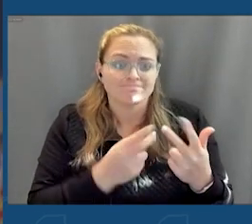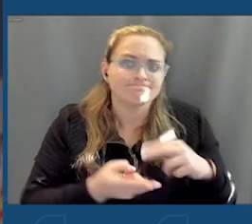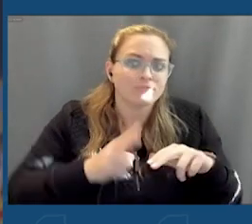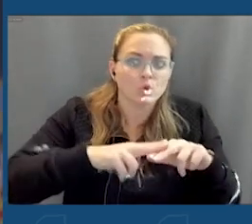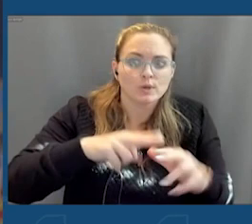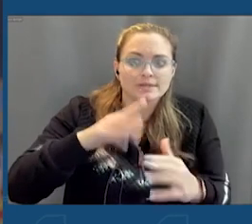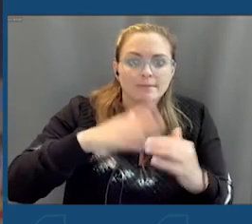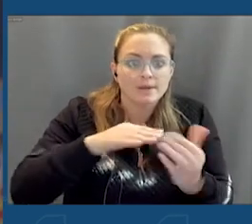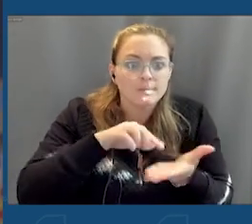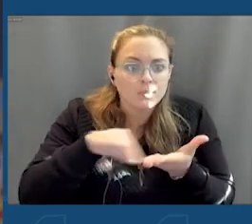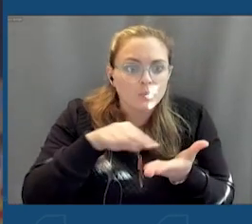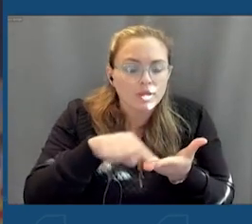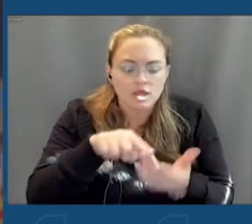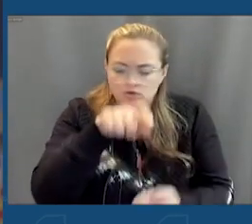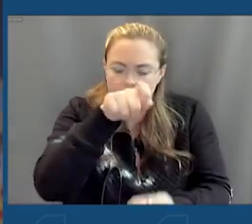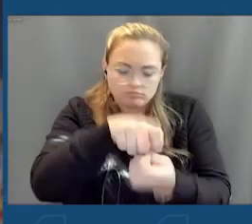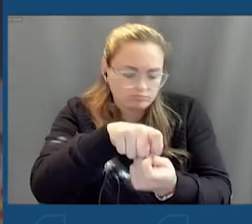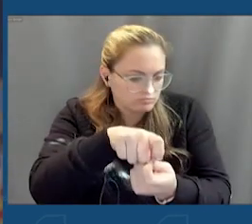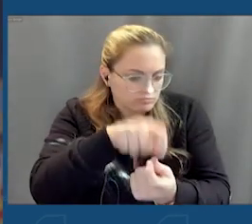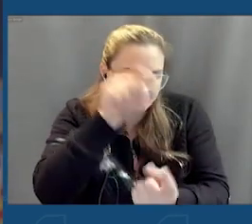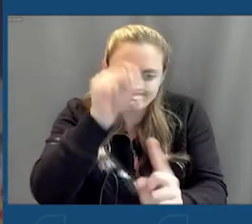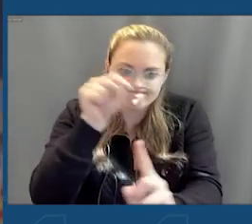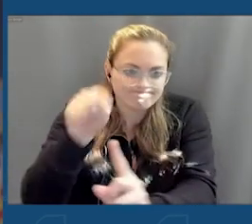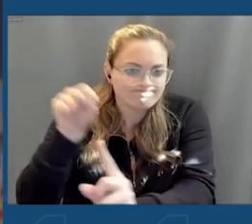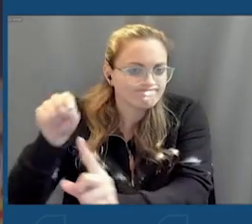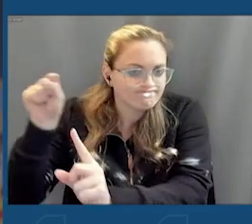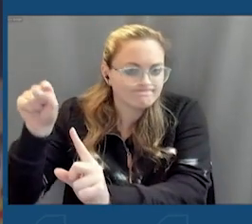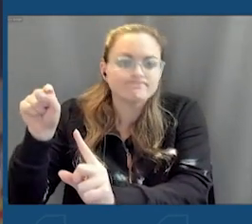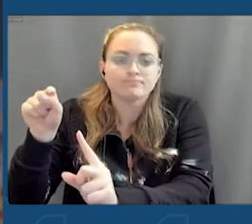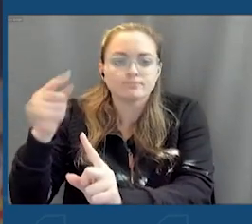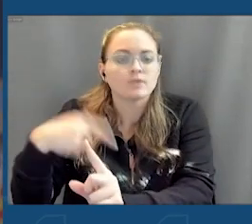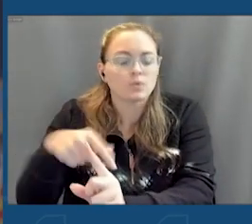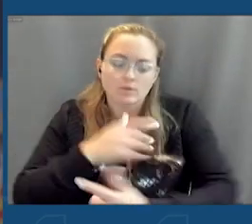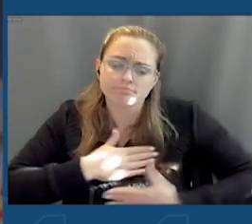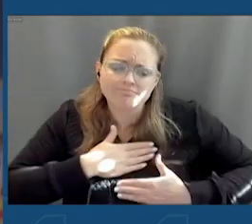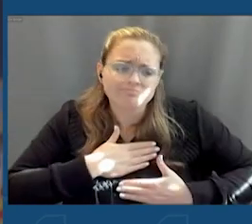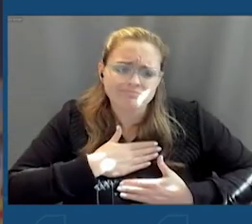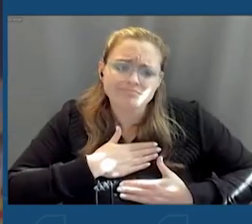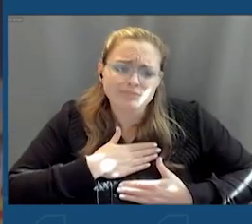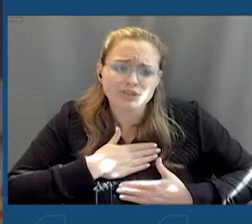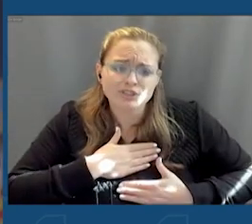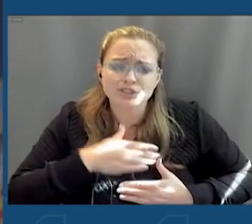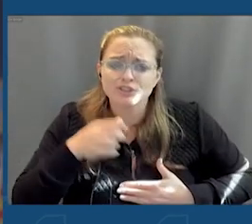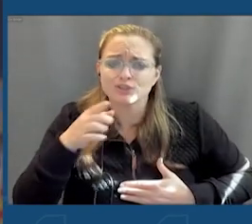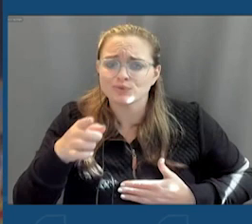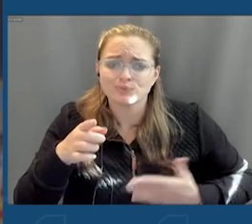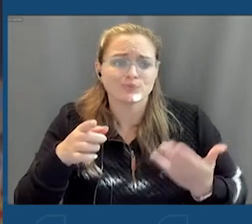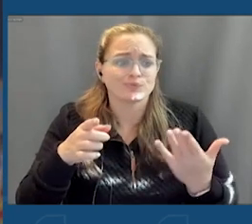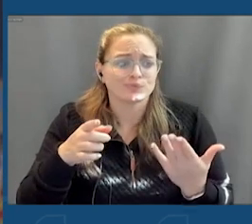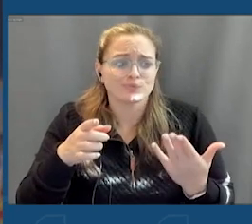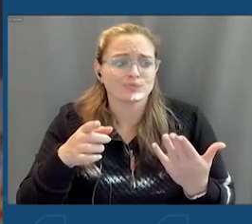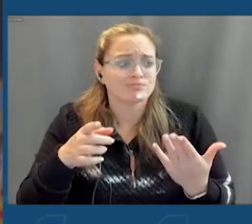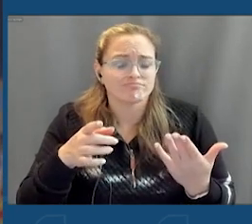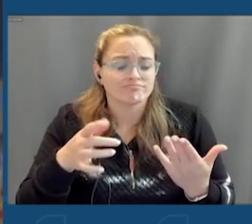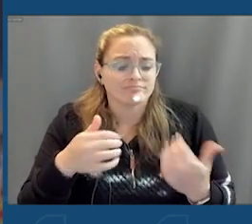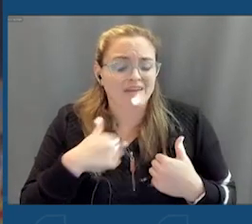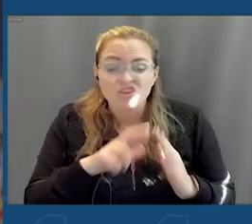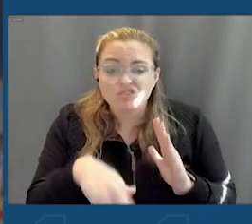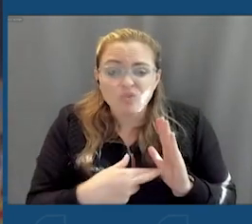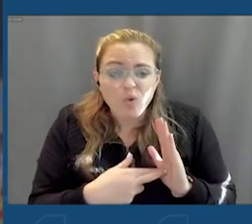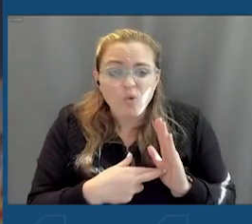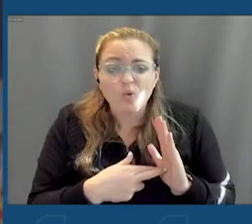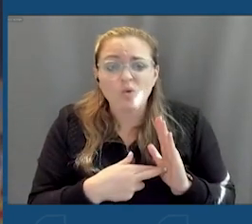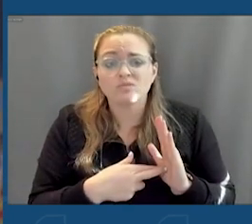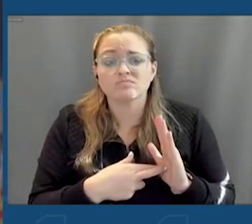hit the nail on each corner, and we truly, truly appreciate, you having this role and being